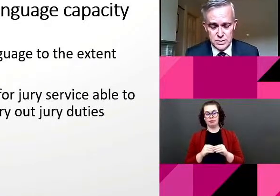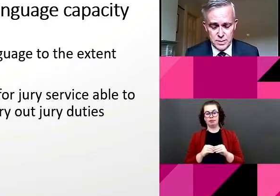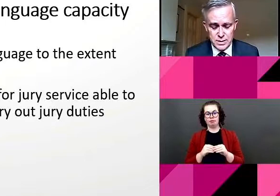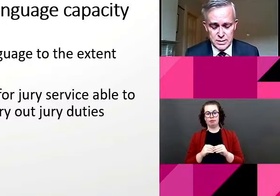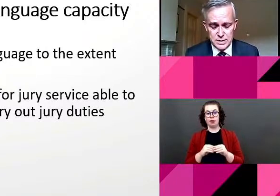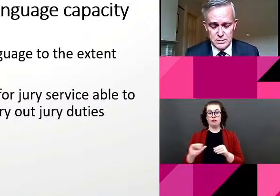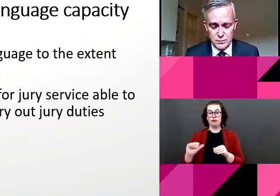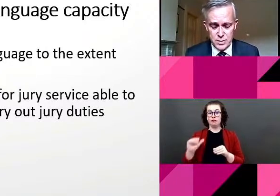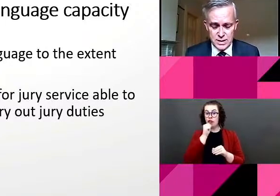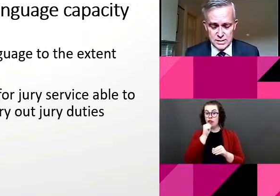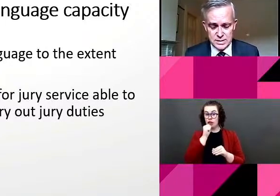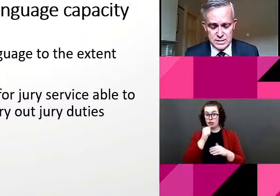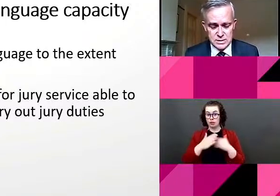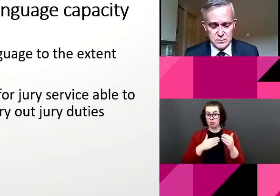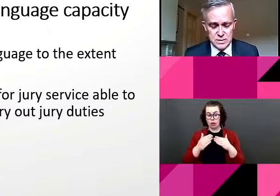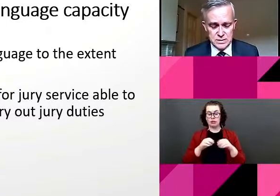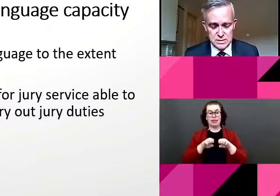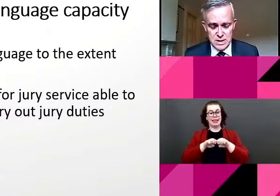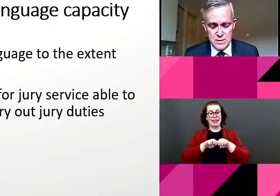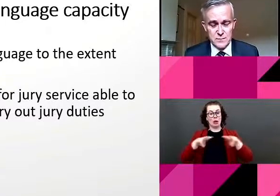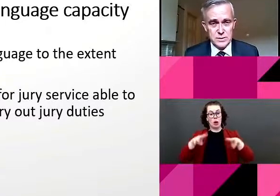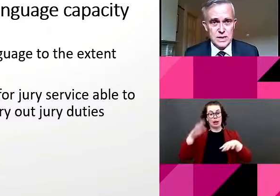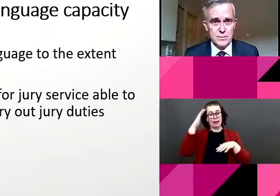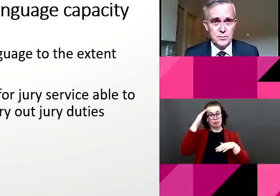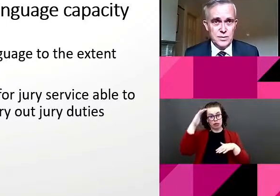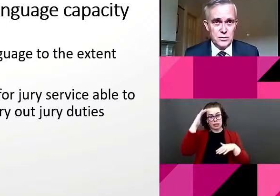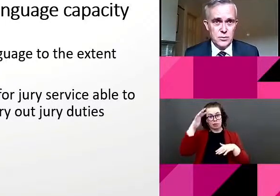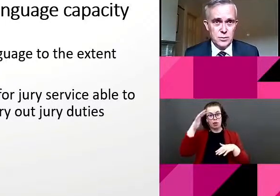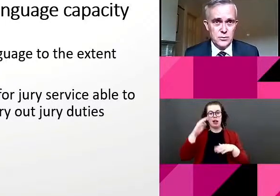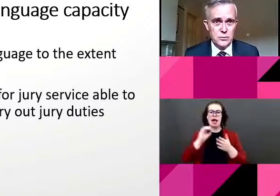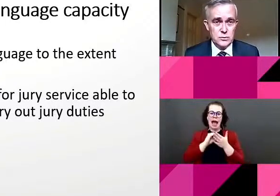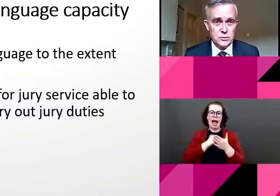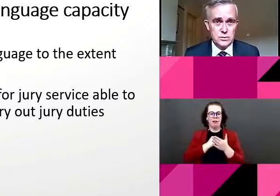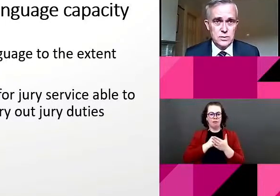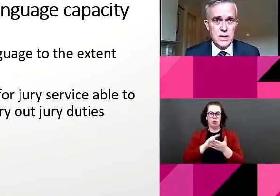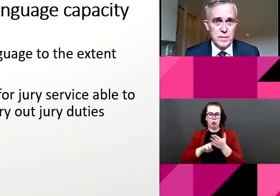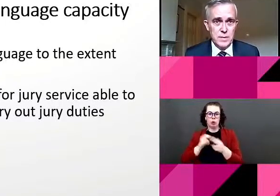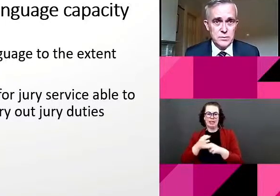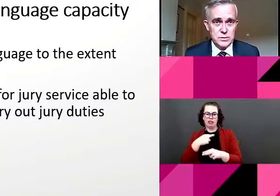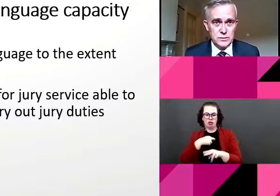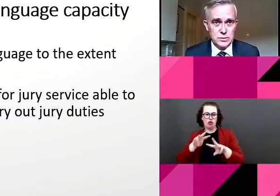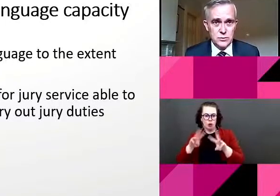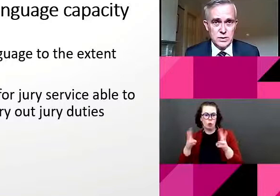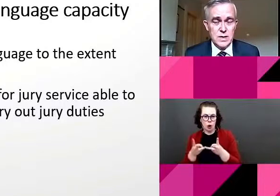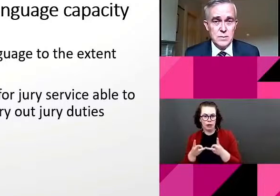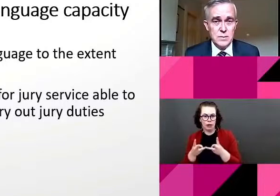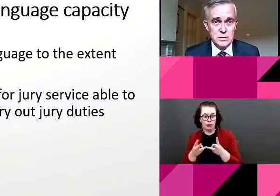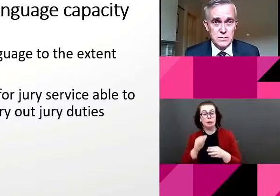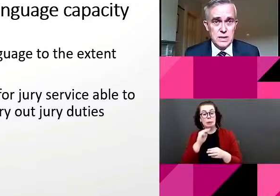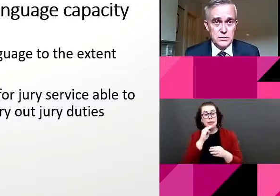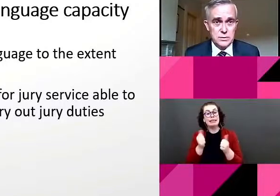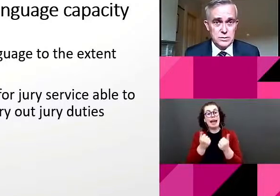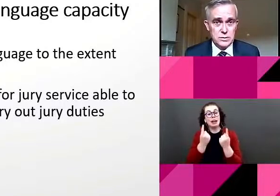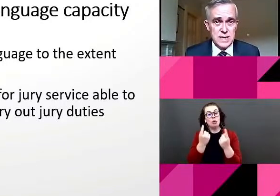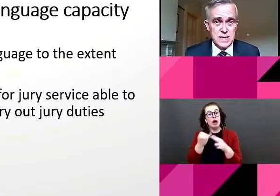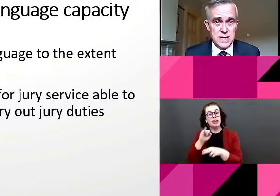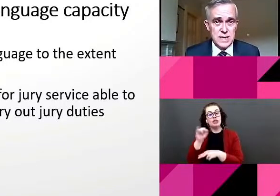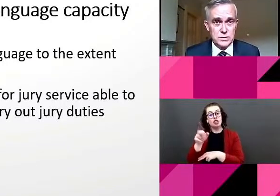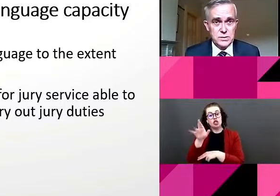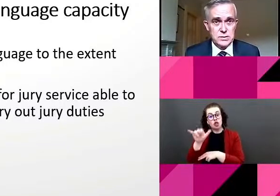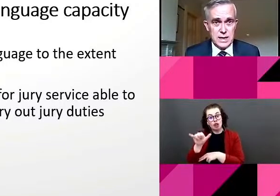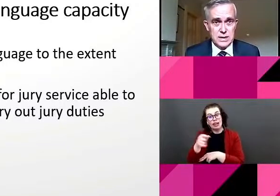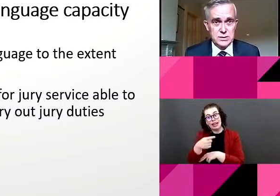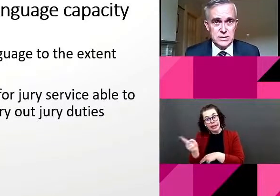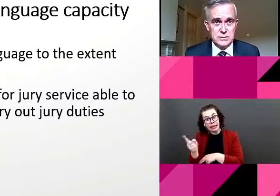principle should be applied in practice. And this means, for example, that all those who are members of a jury must be able to